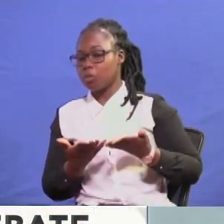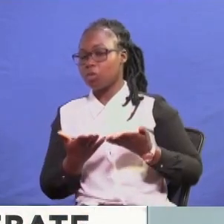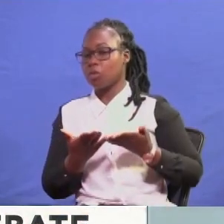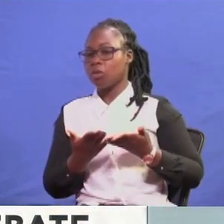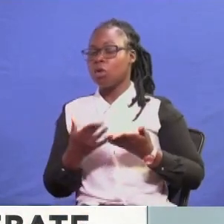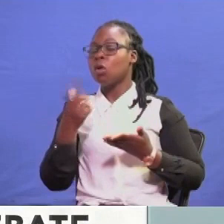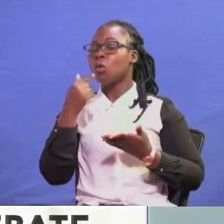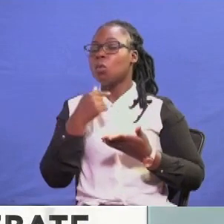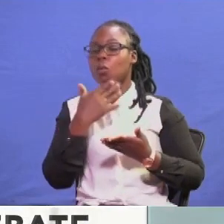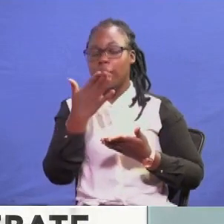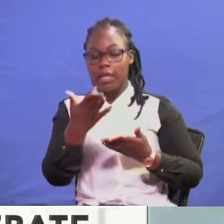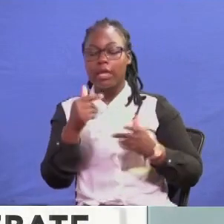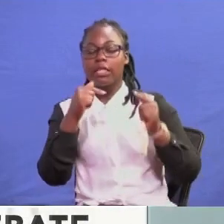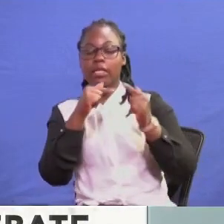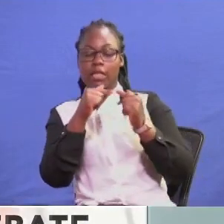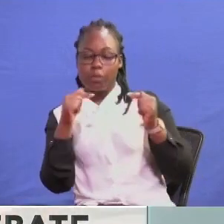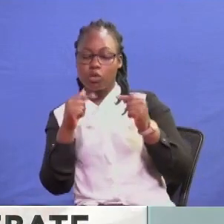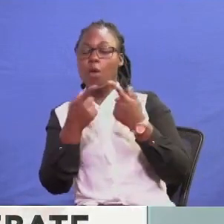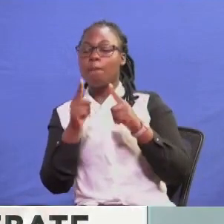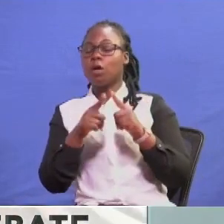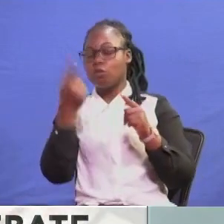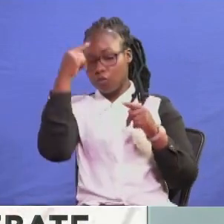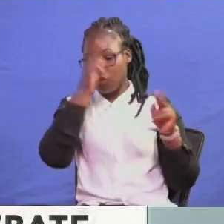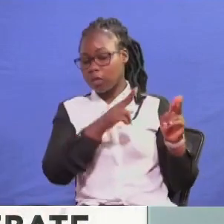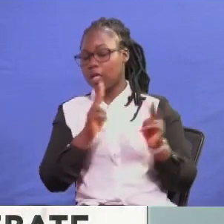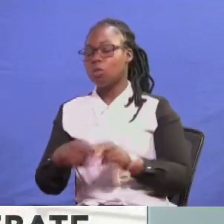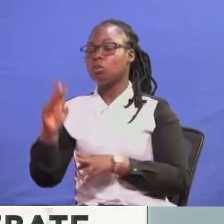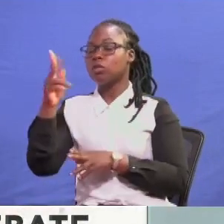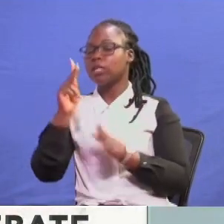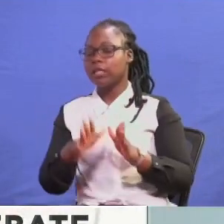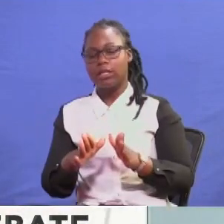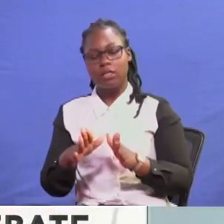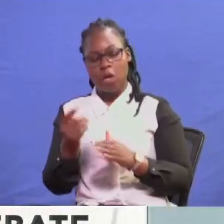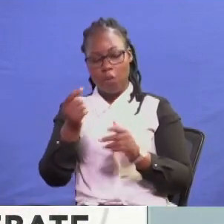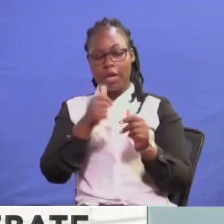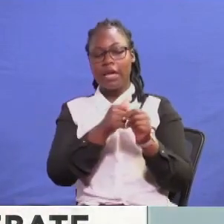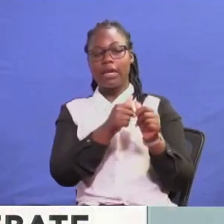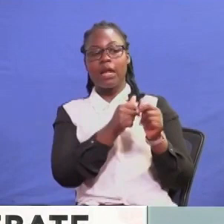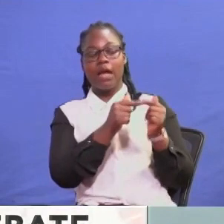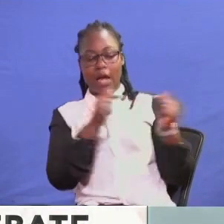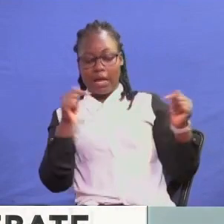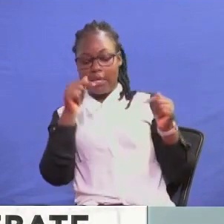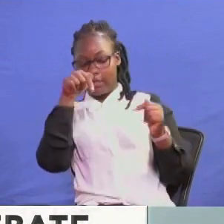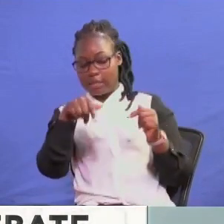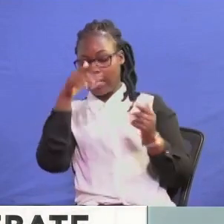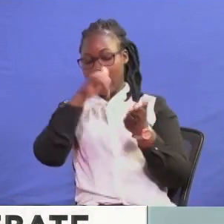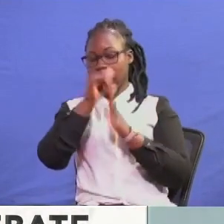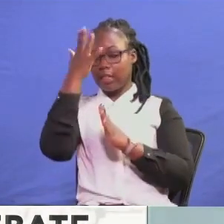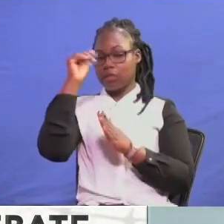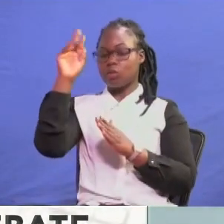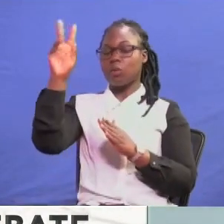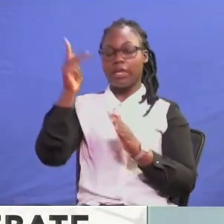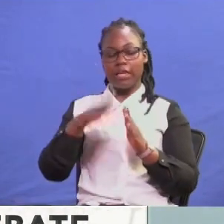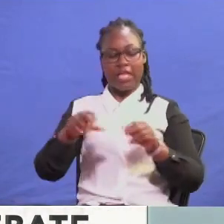who are already in positions. But for the mwananchi wa kawaida, the true voter, they are against this. And that's why Kenyans were very proud of